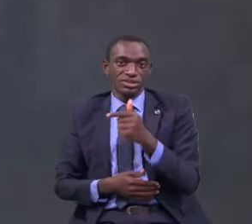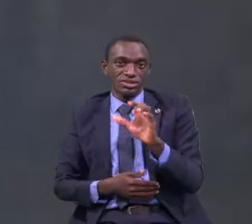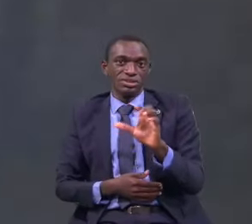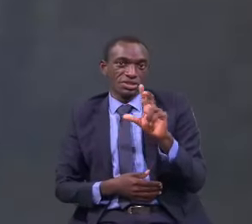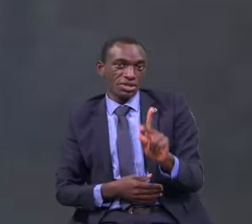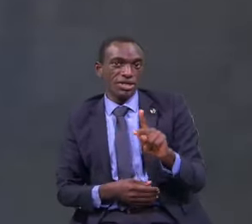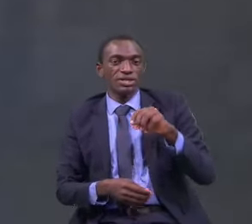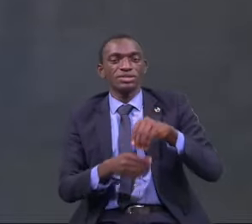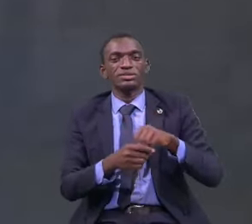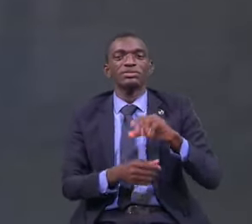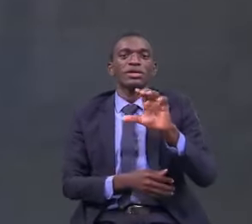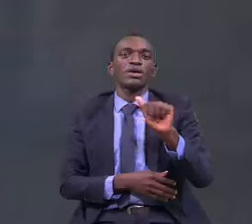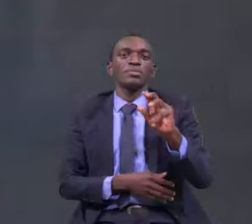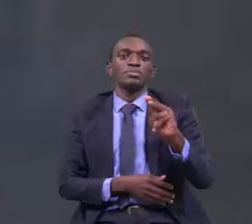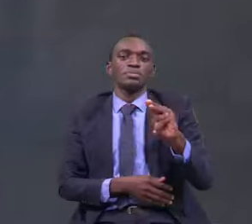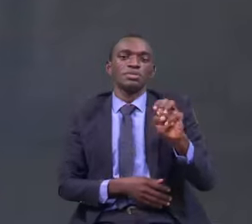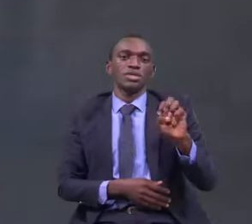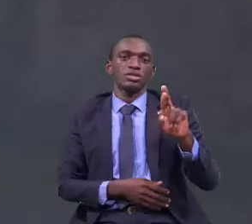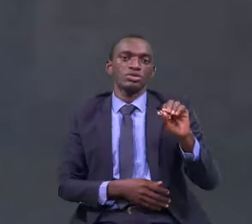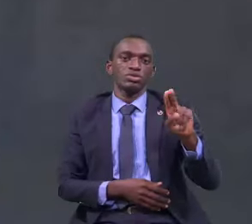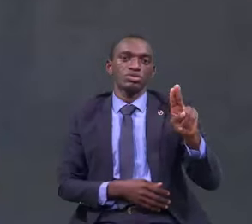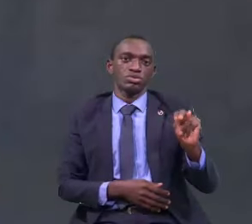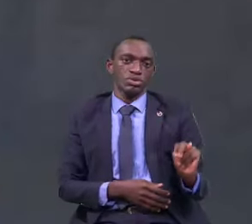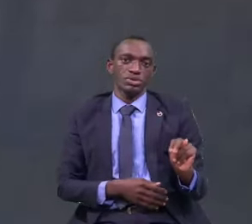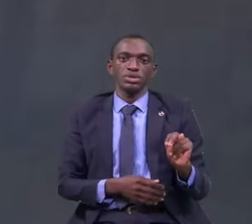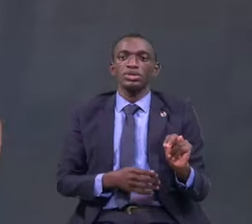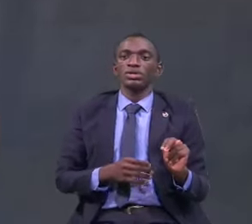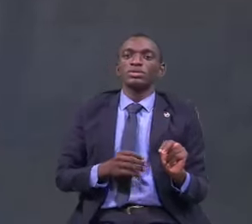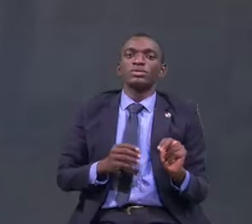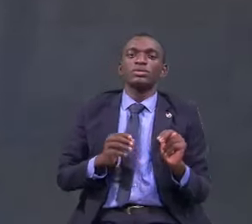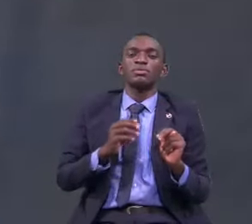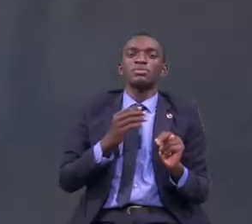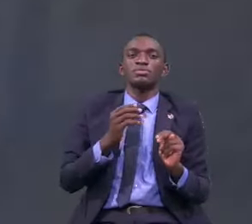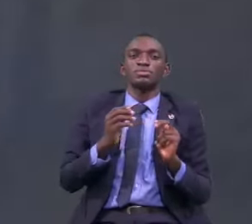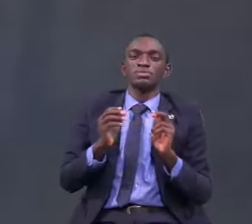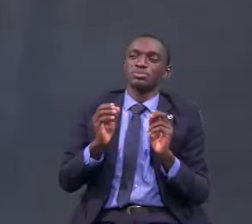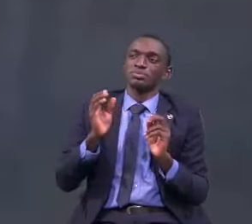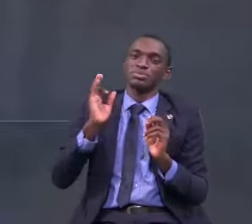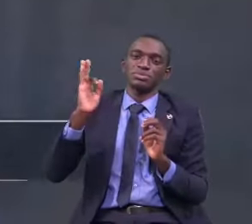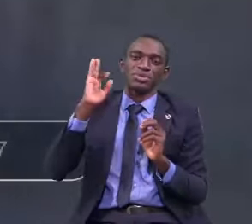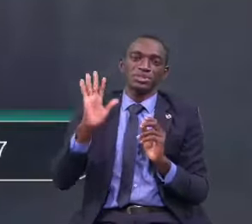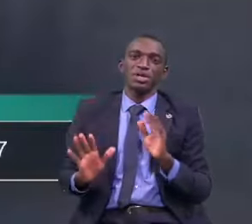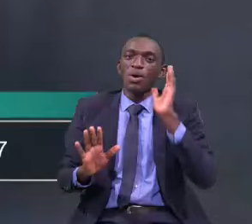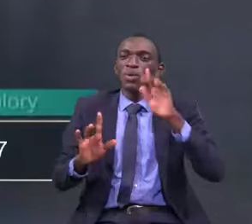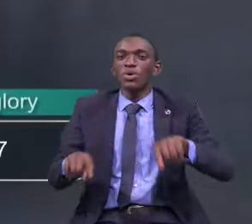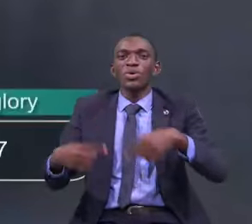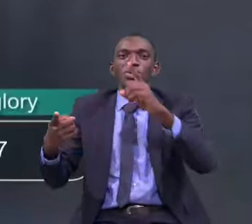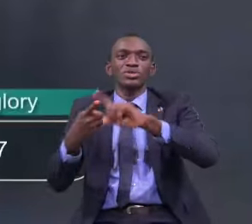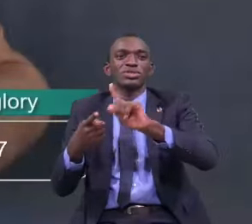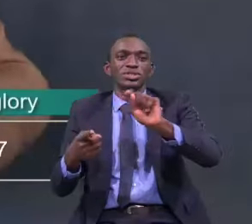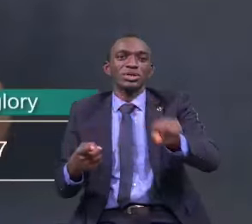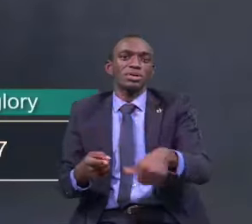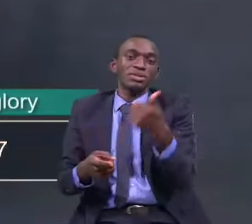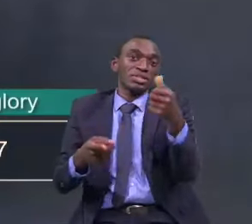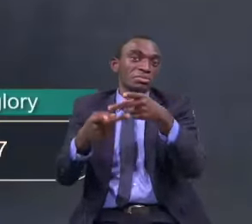Cameroon, après cette GCK du Cameroon, I will go to my next place of appointment. J'irai à